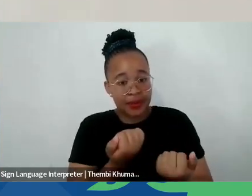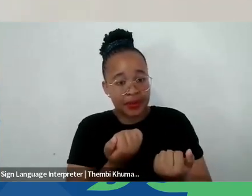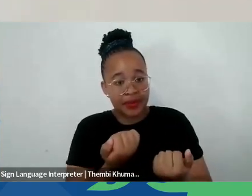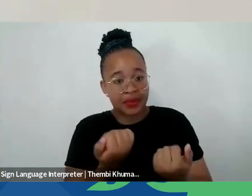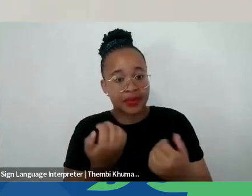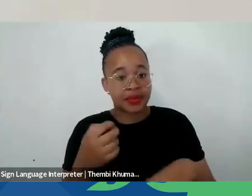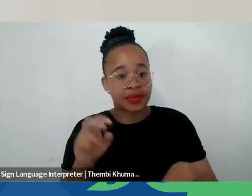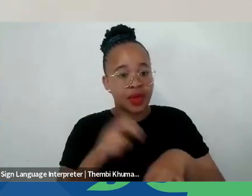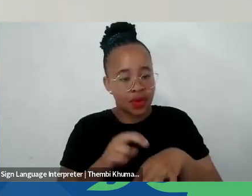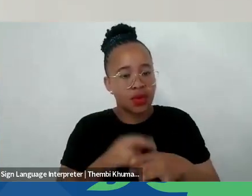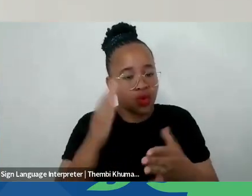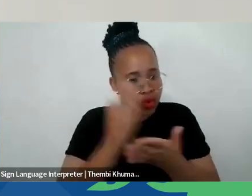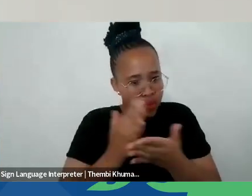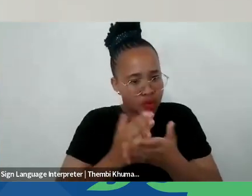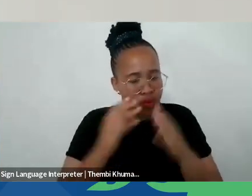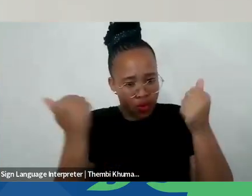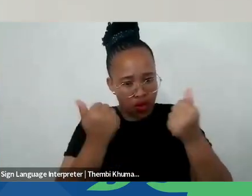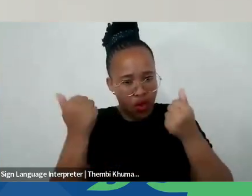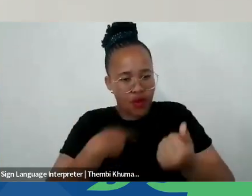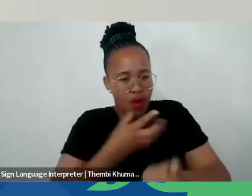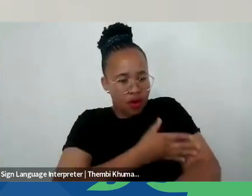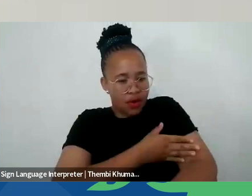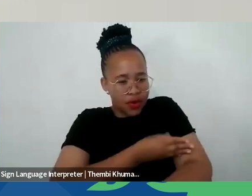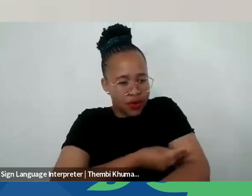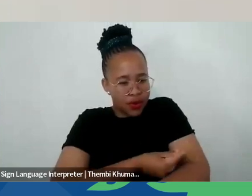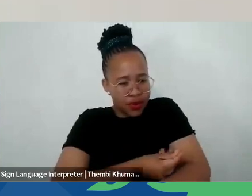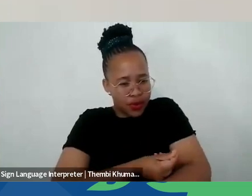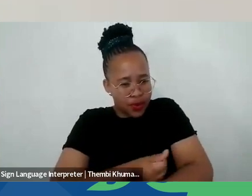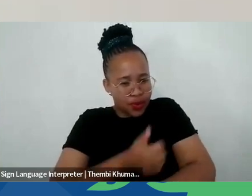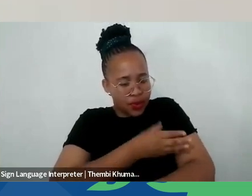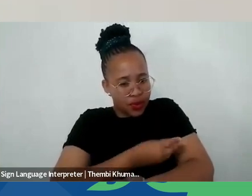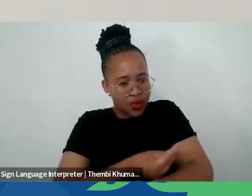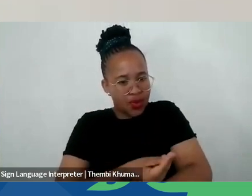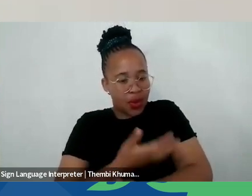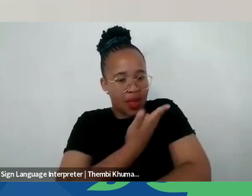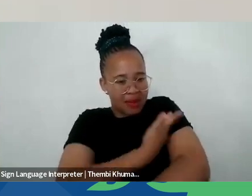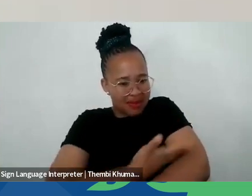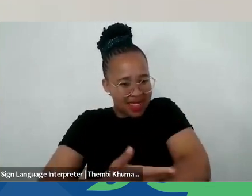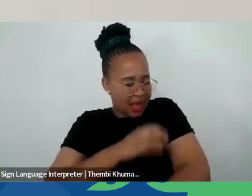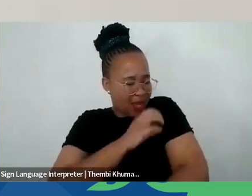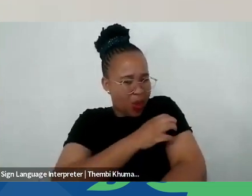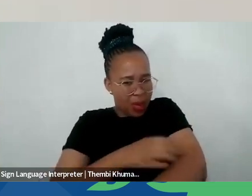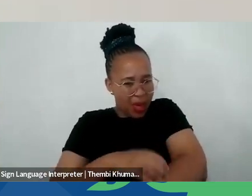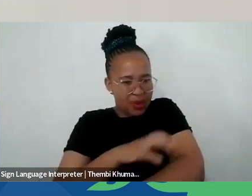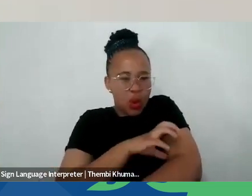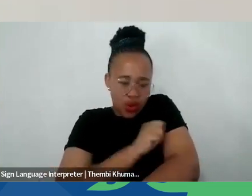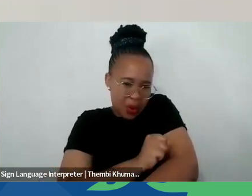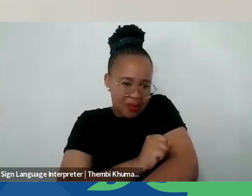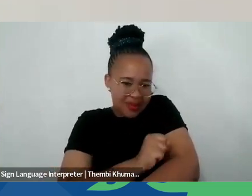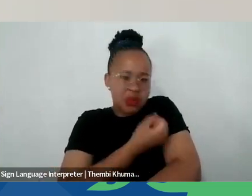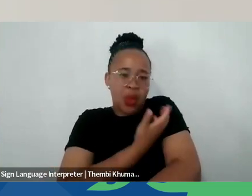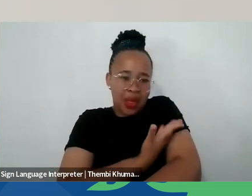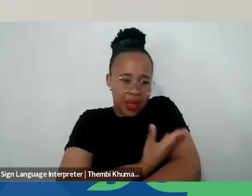sure that the crystal dissolves properly, that it doesn't clot the veins. And